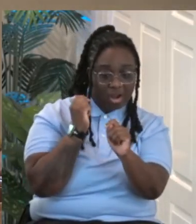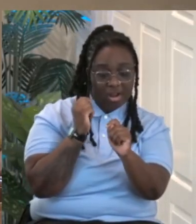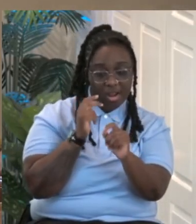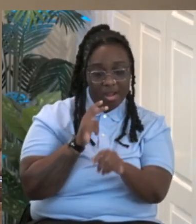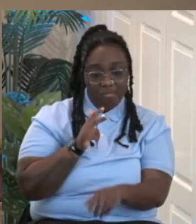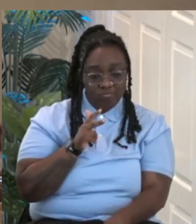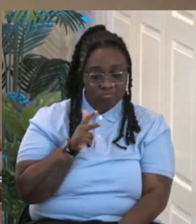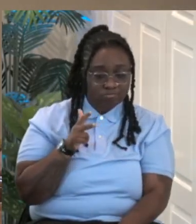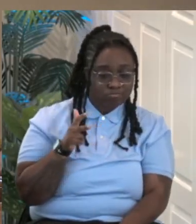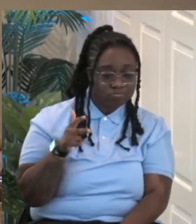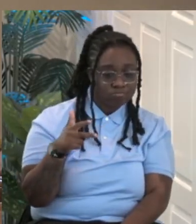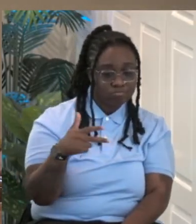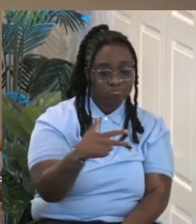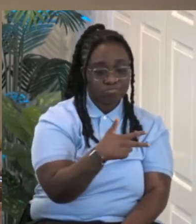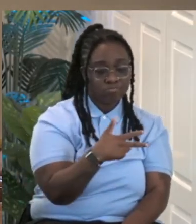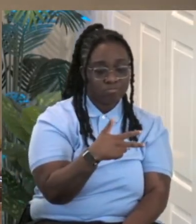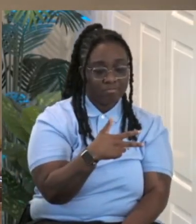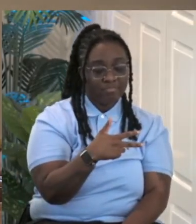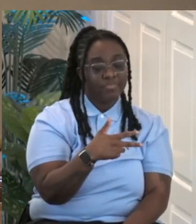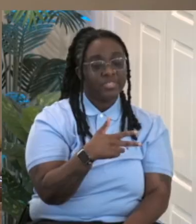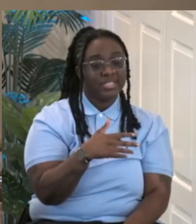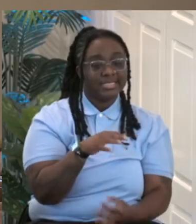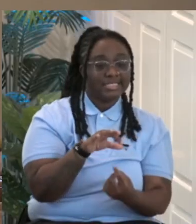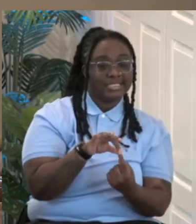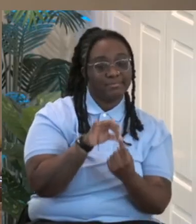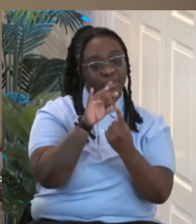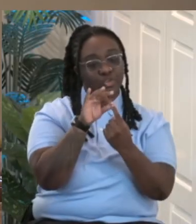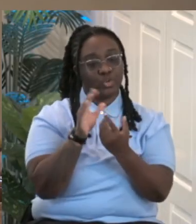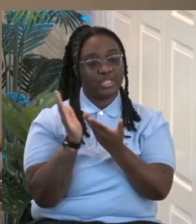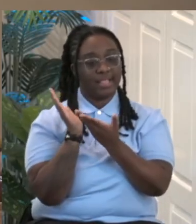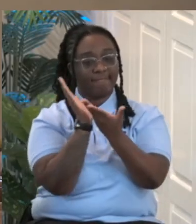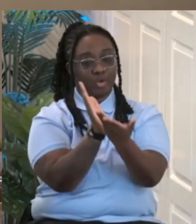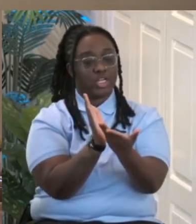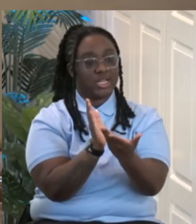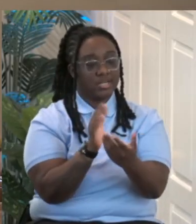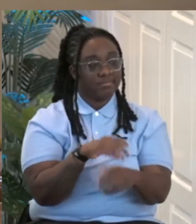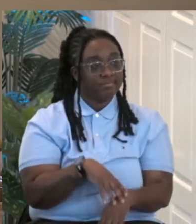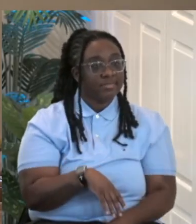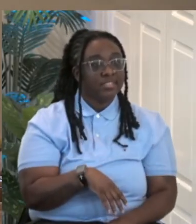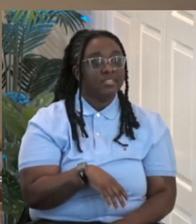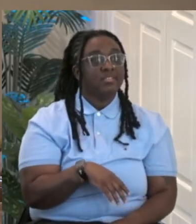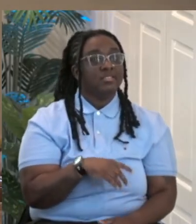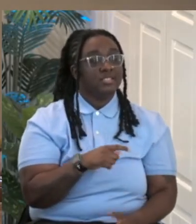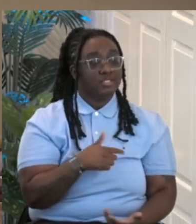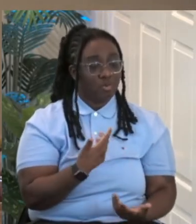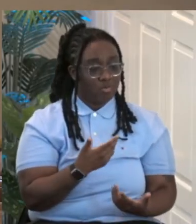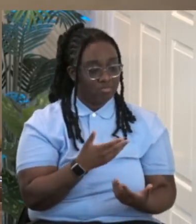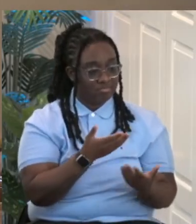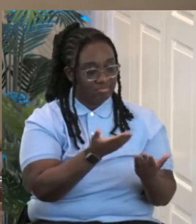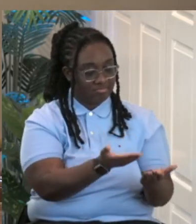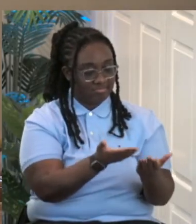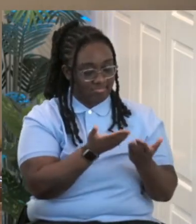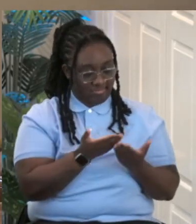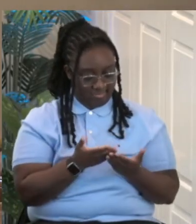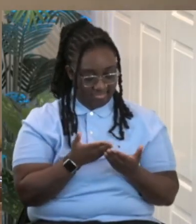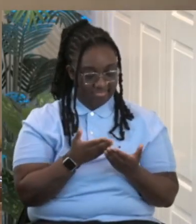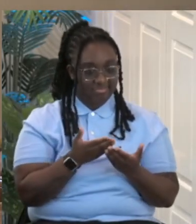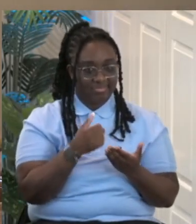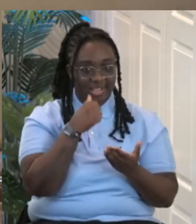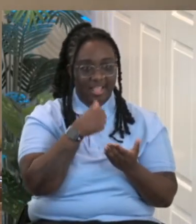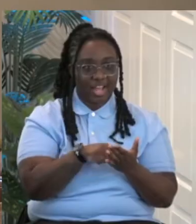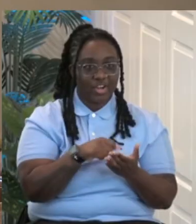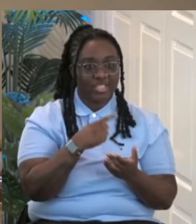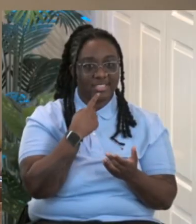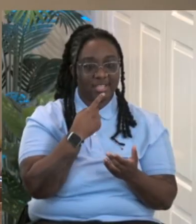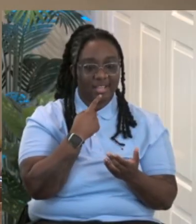find Gerald Davis, and I get this letter, special delivery letter from Pittsburgh Theological Seminary, and it says, "Dear Mr. Davis, on the